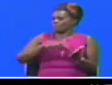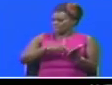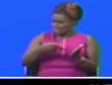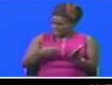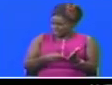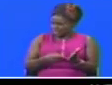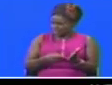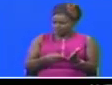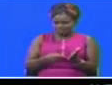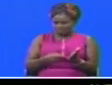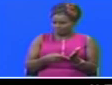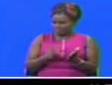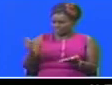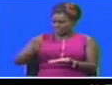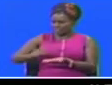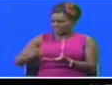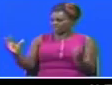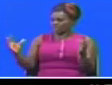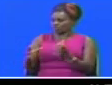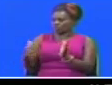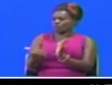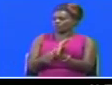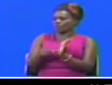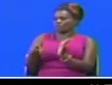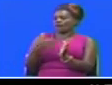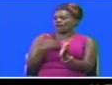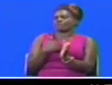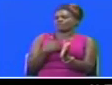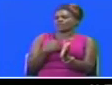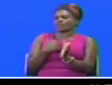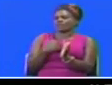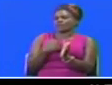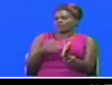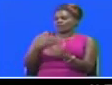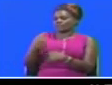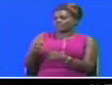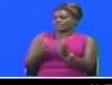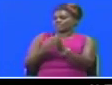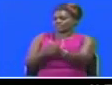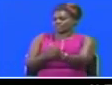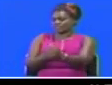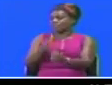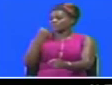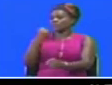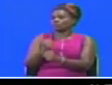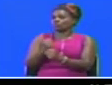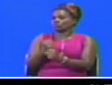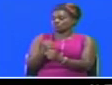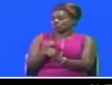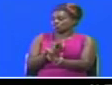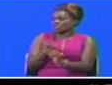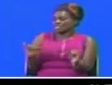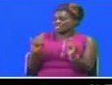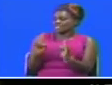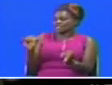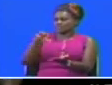done at the secretariat level. And I hope after this, the party leadership needs to do something to clean up the